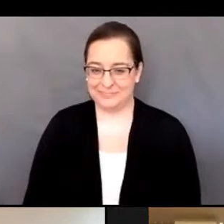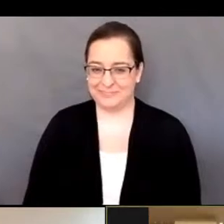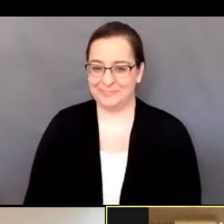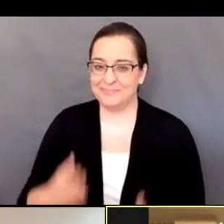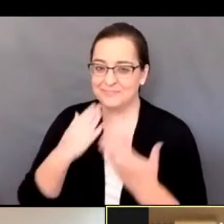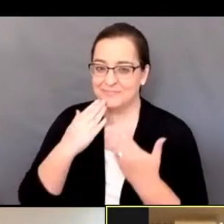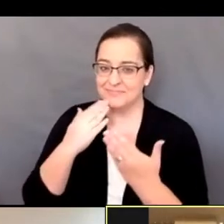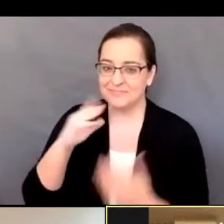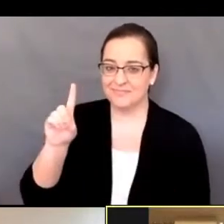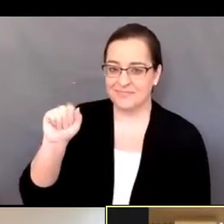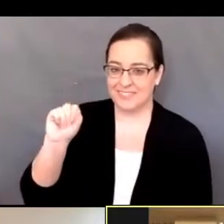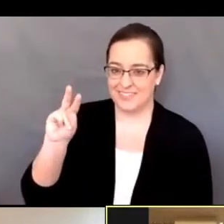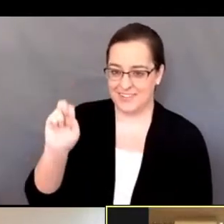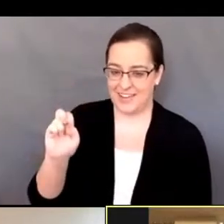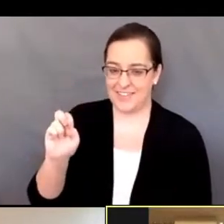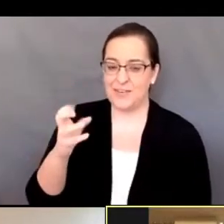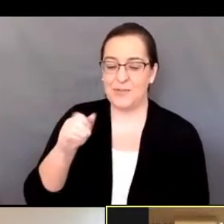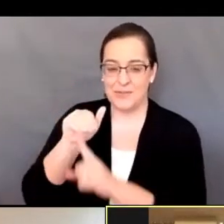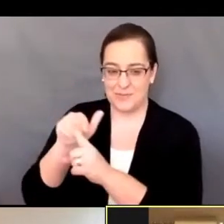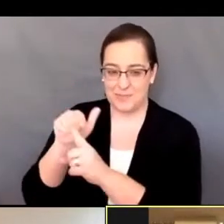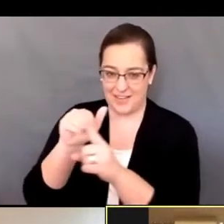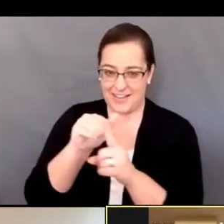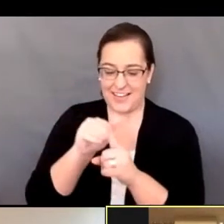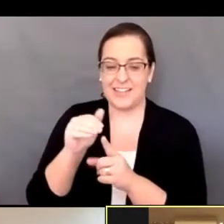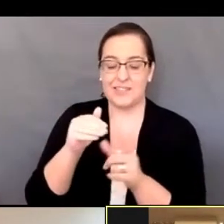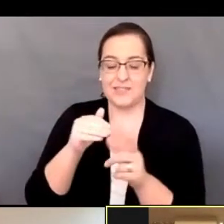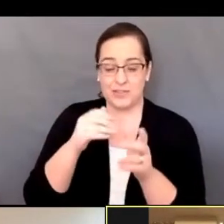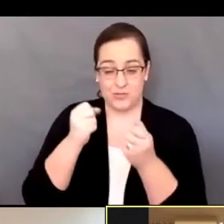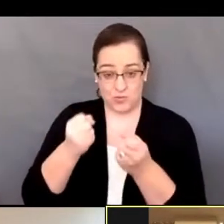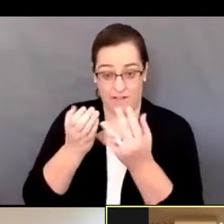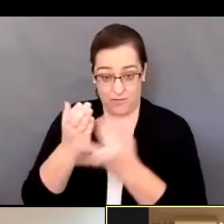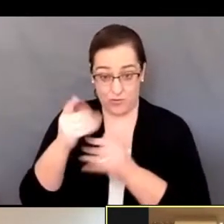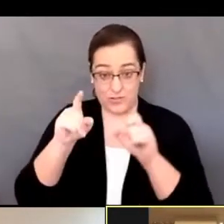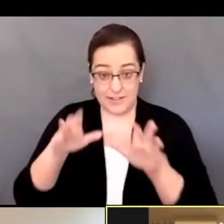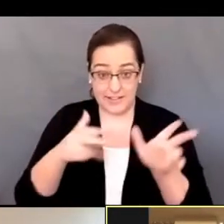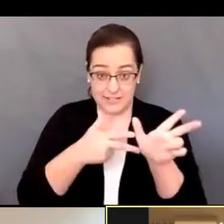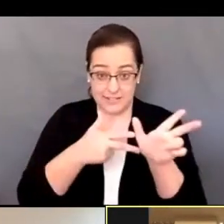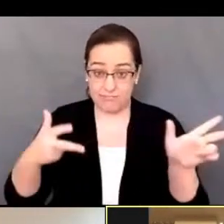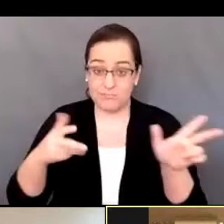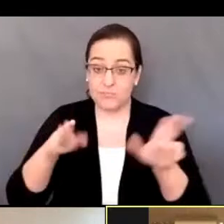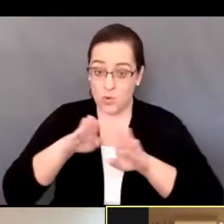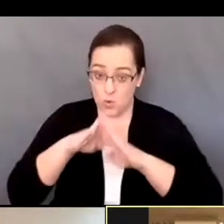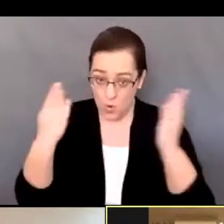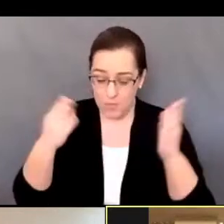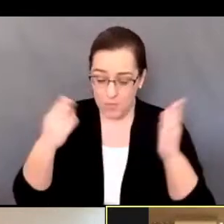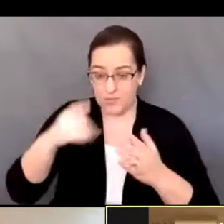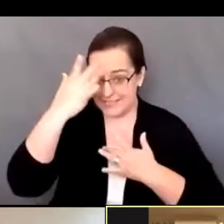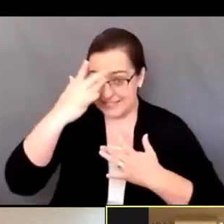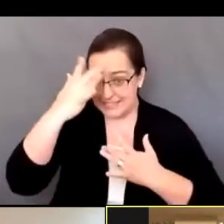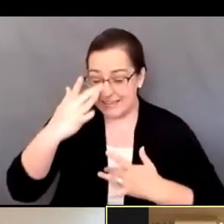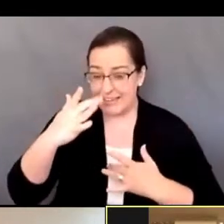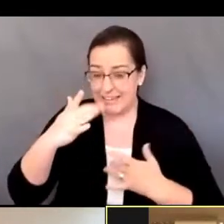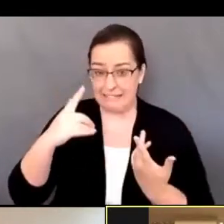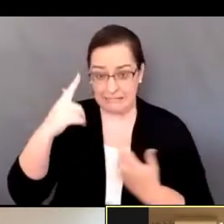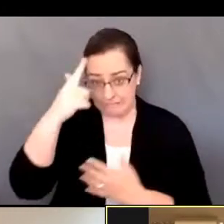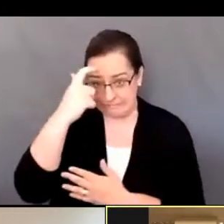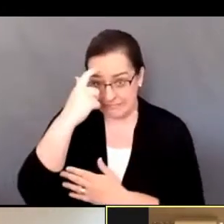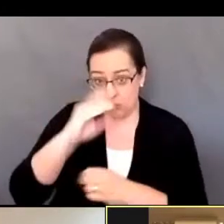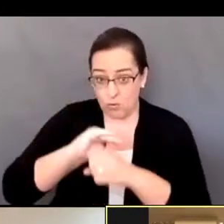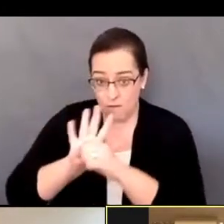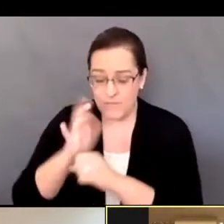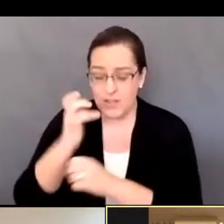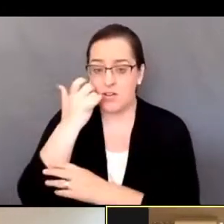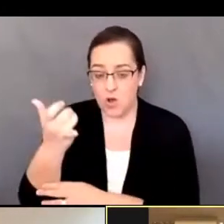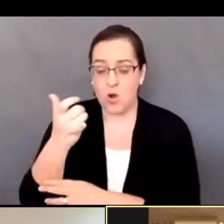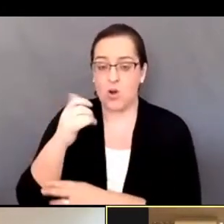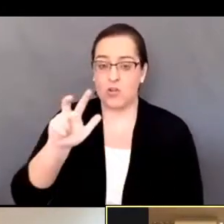Thank you, Dave. I want to remind everyone that the drive-through testing center remains open. If you feel sick and have symptoms you think might be COVID, call the public